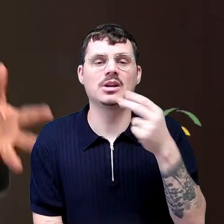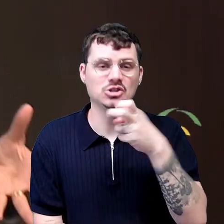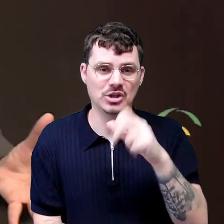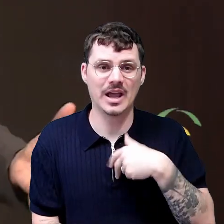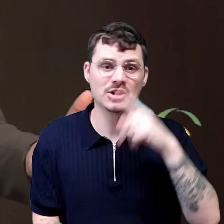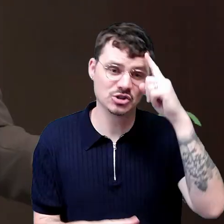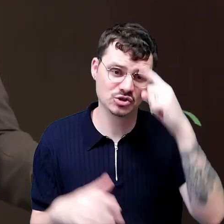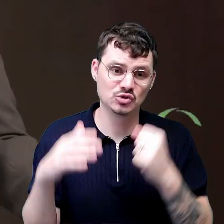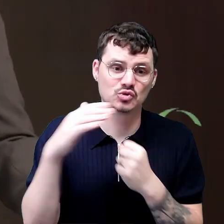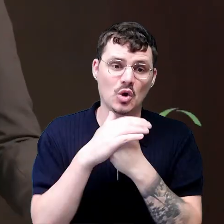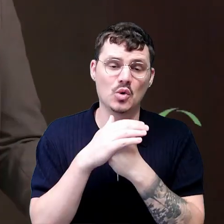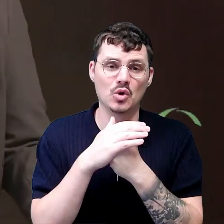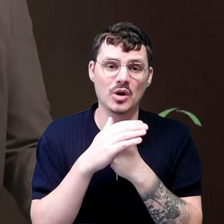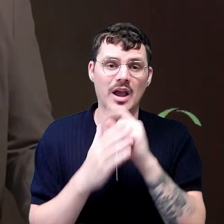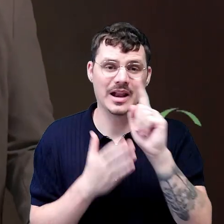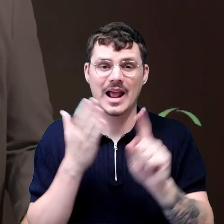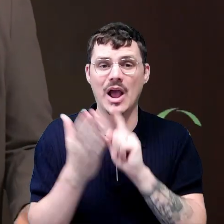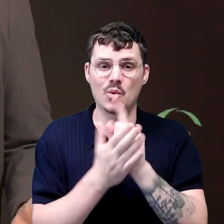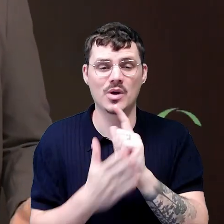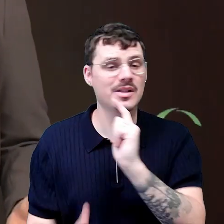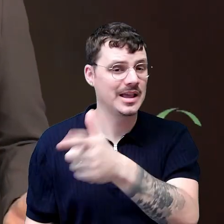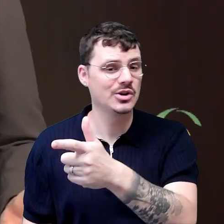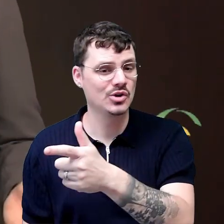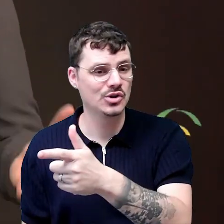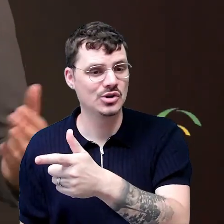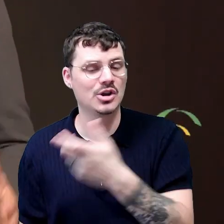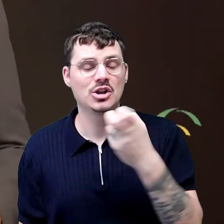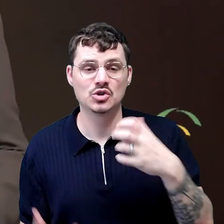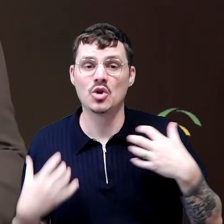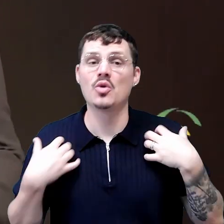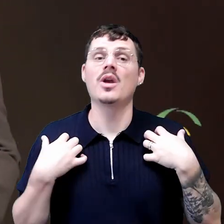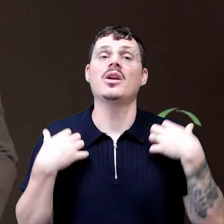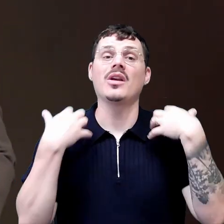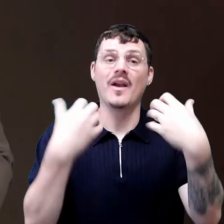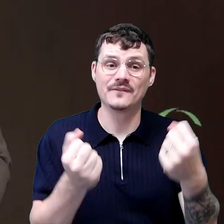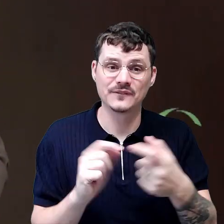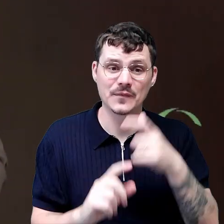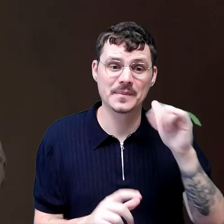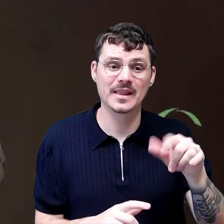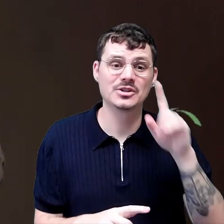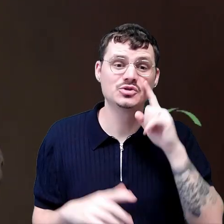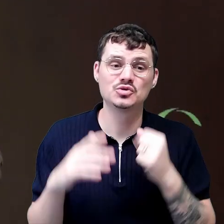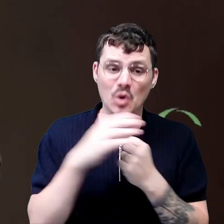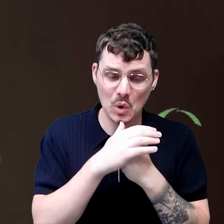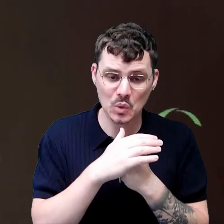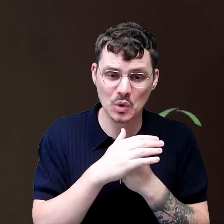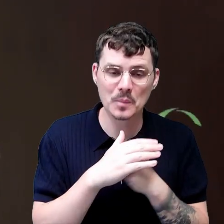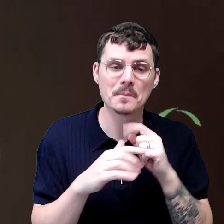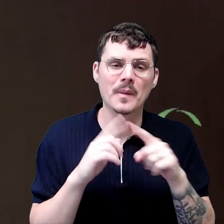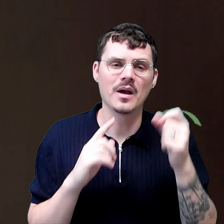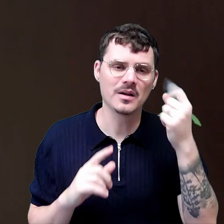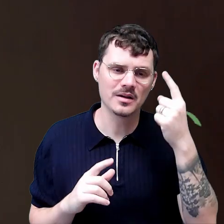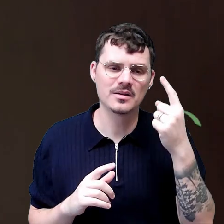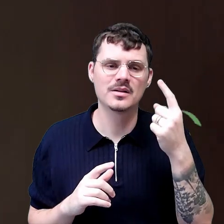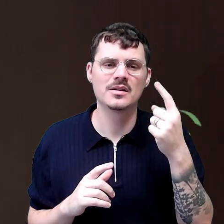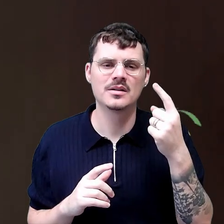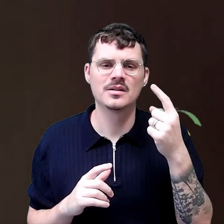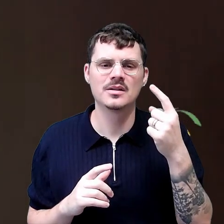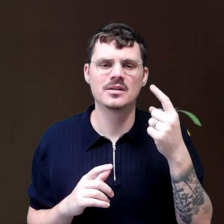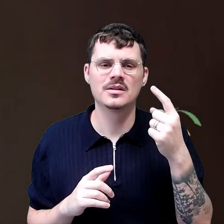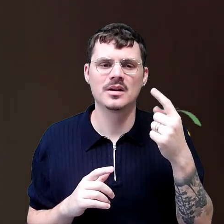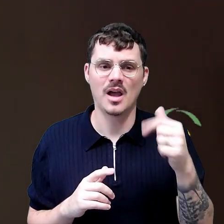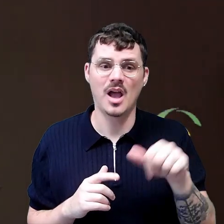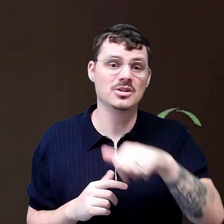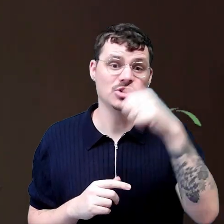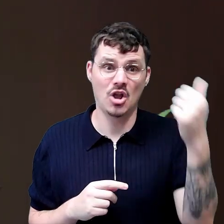had a stroke about an hour later. She recovered from that stroke, but people, another